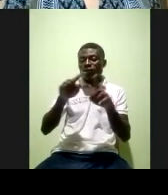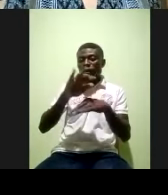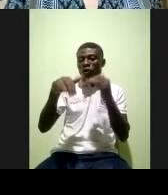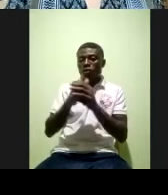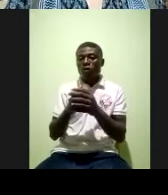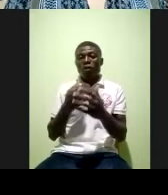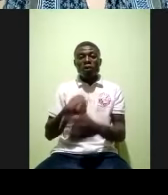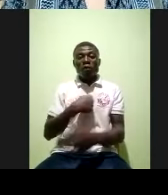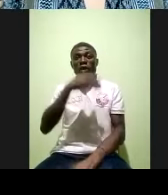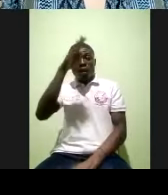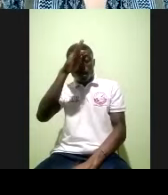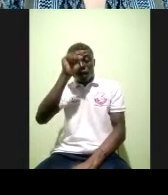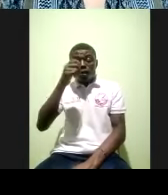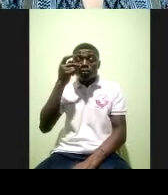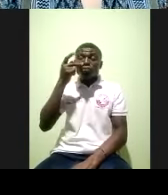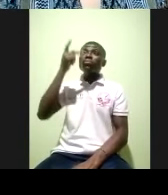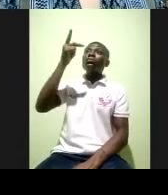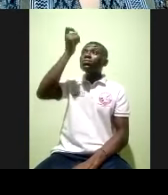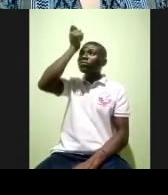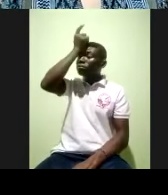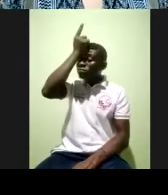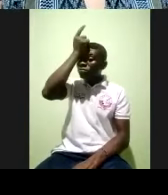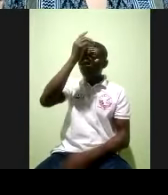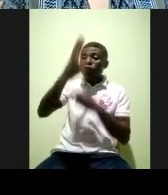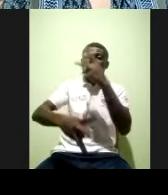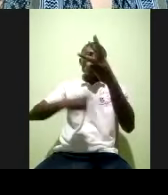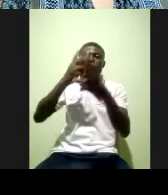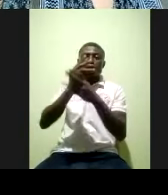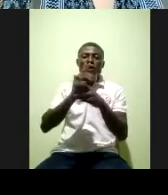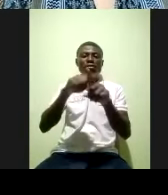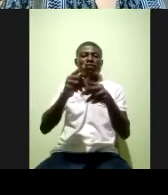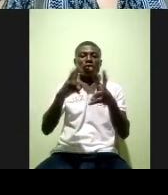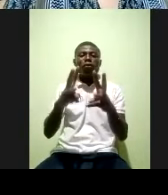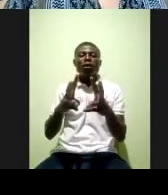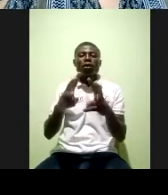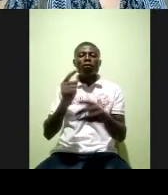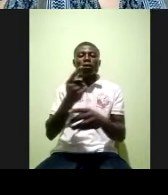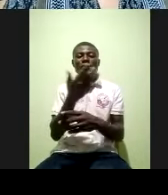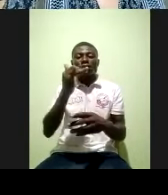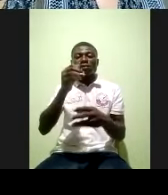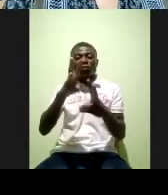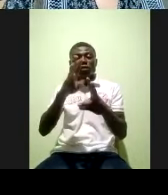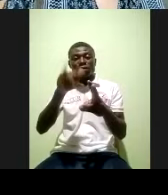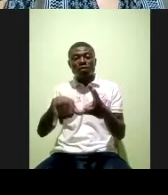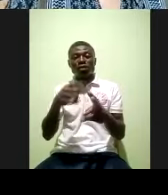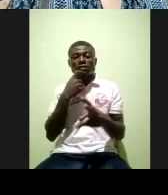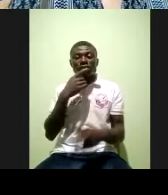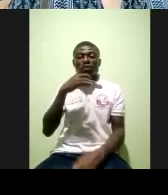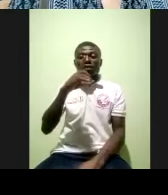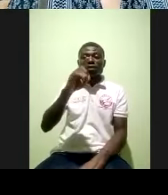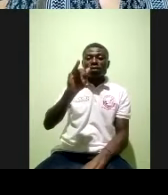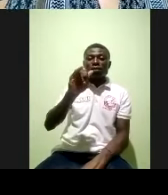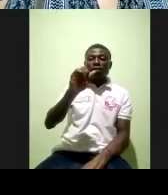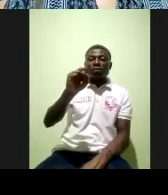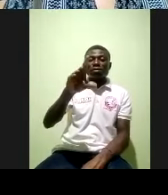brains can even see and understand the world in different ways. One of those ways is called dyslexia, which